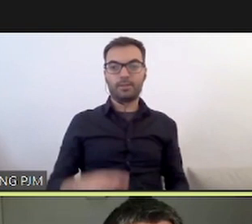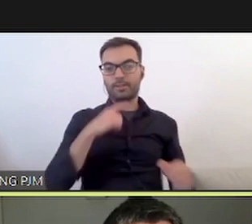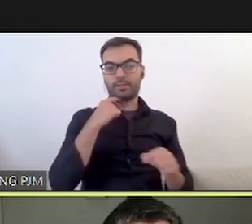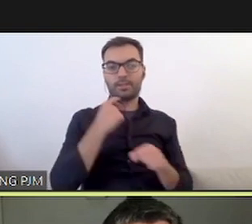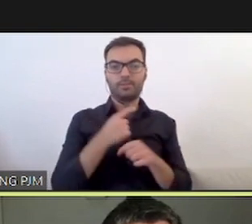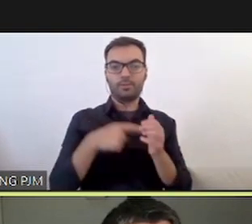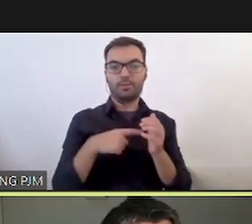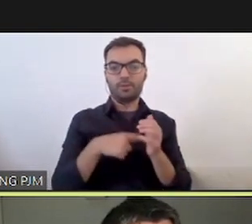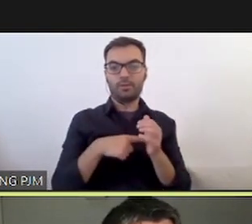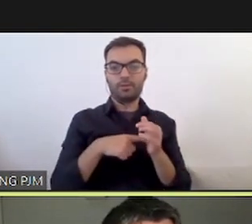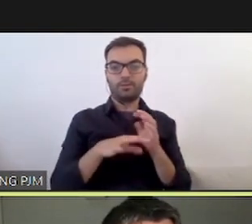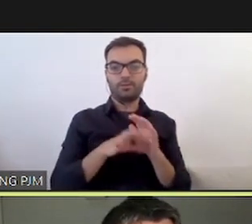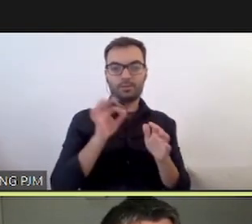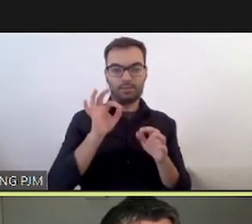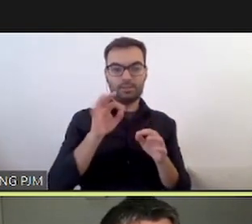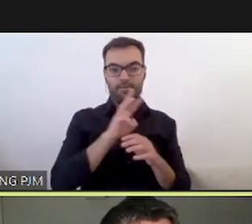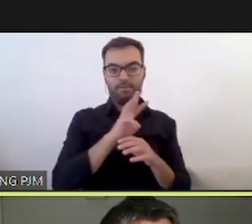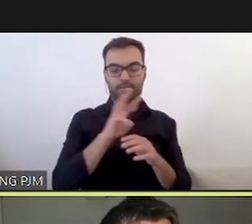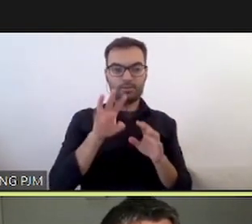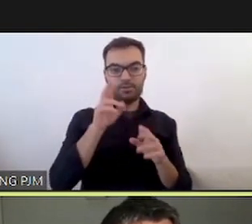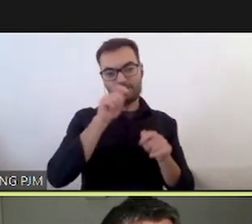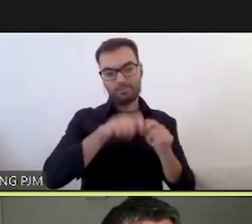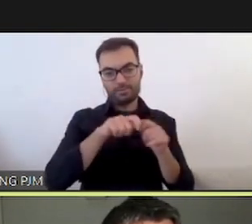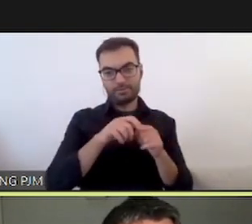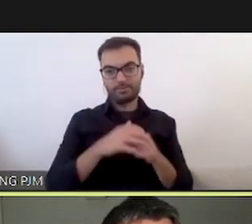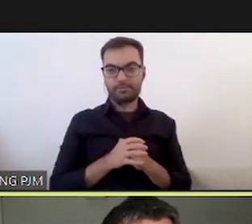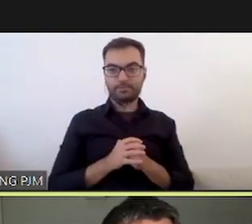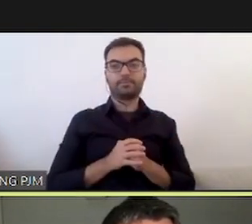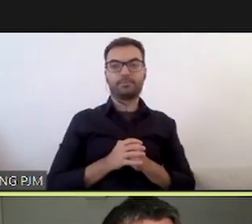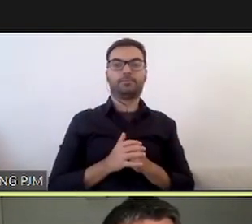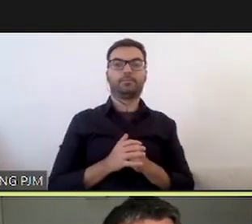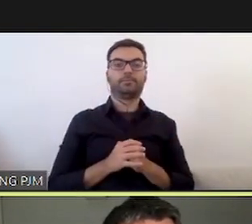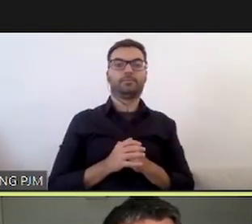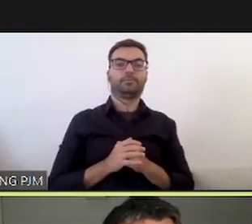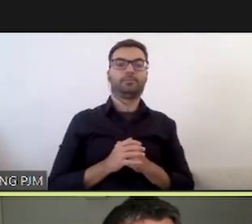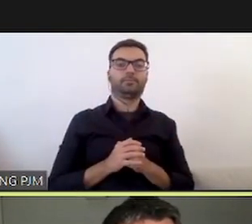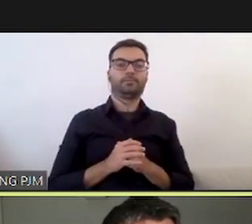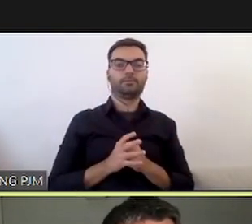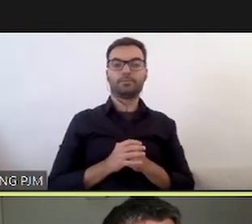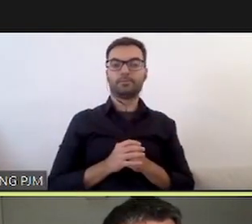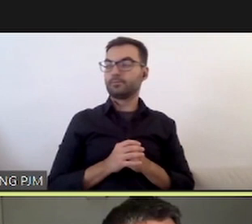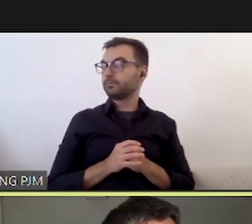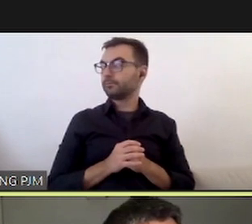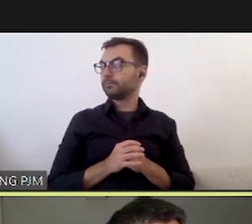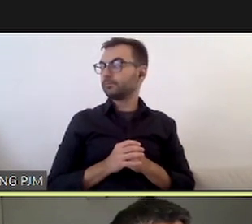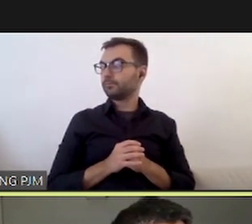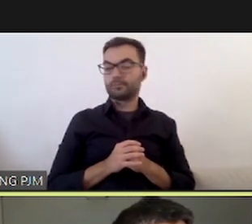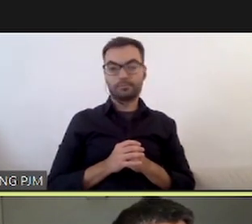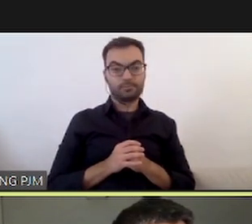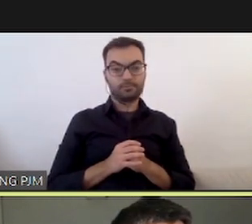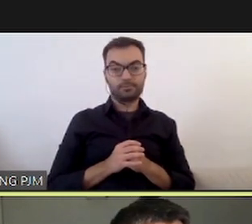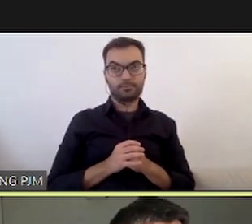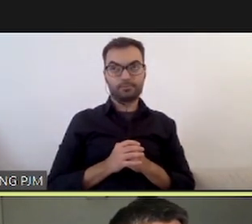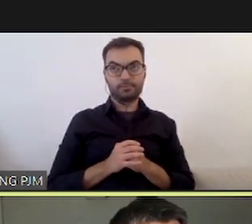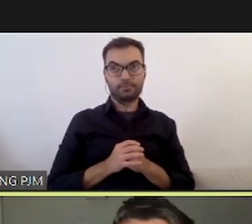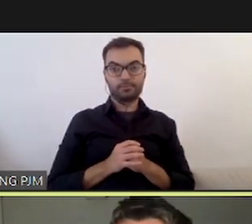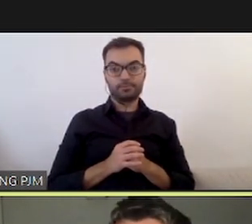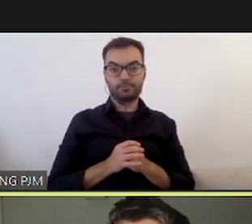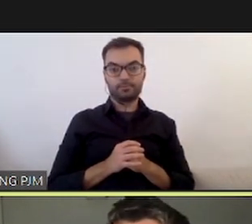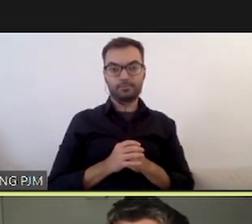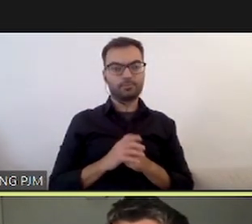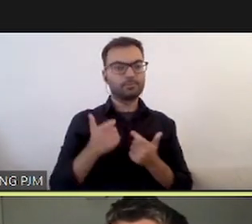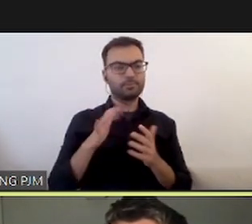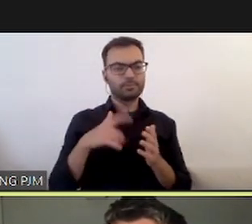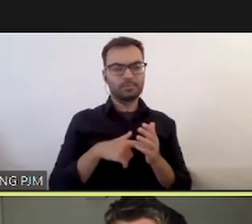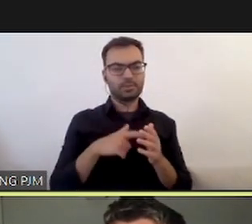page today. Okay, this is a link. And what's wrong